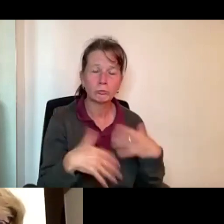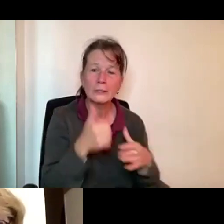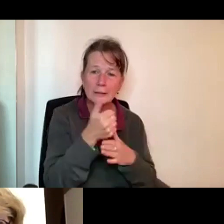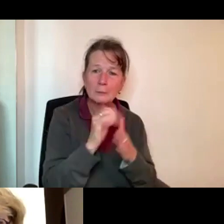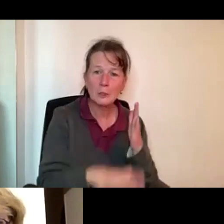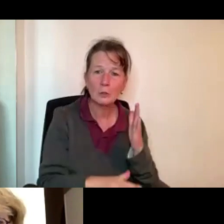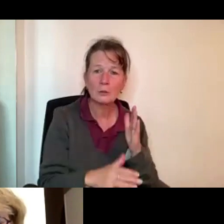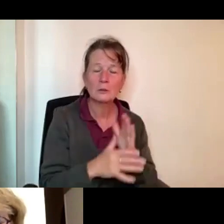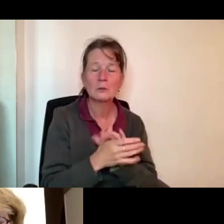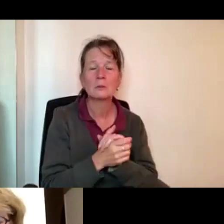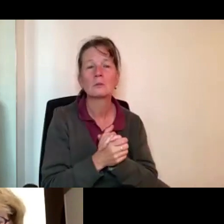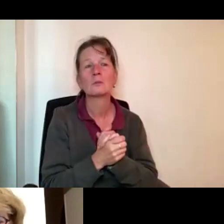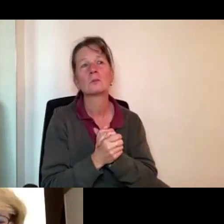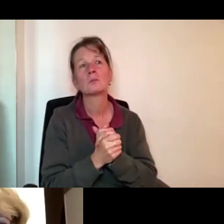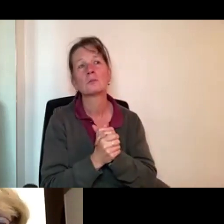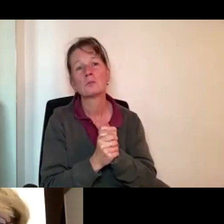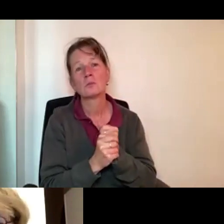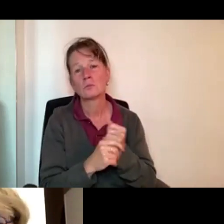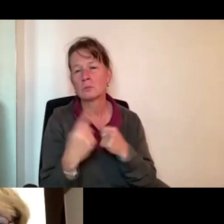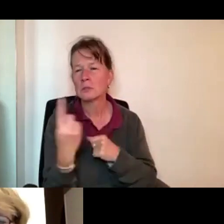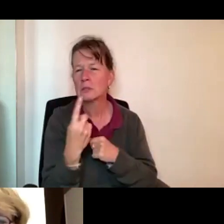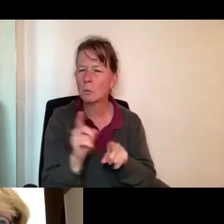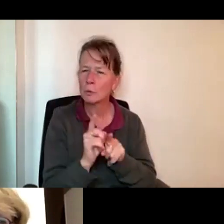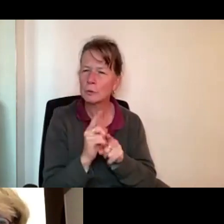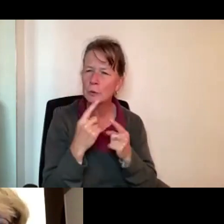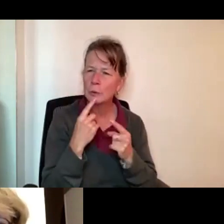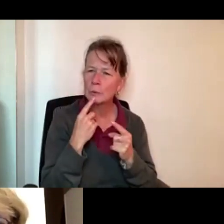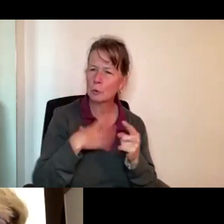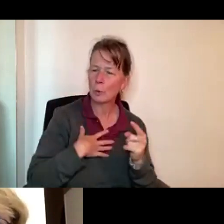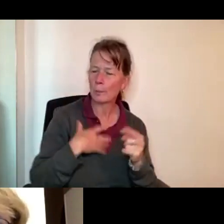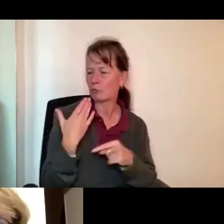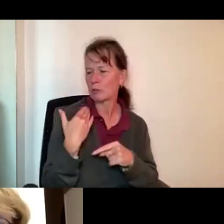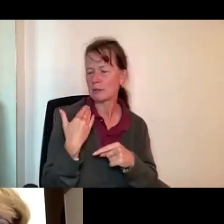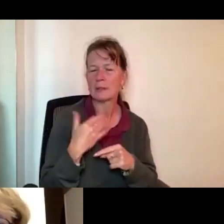And somebody also said to me recently,